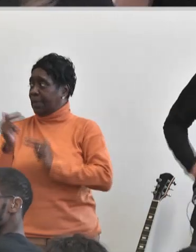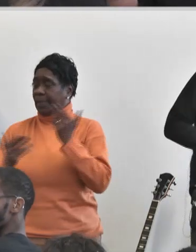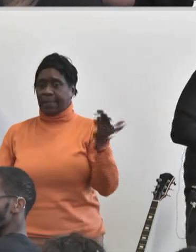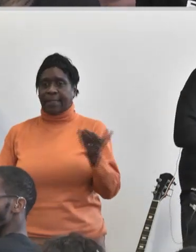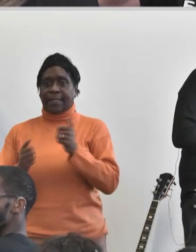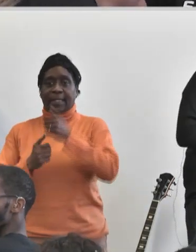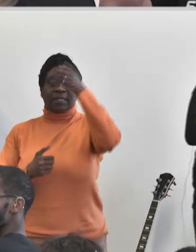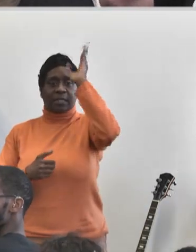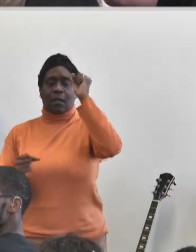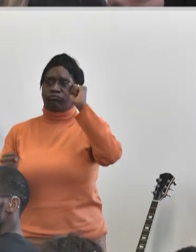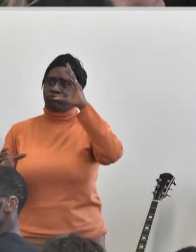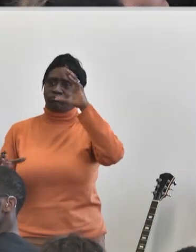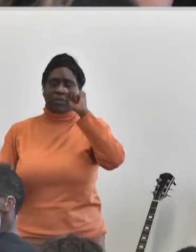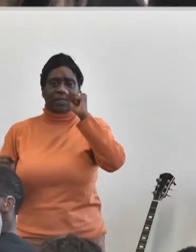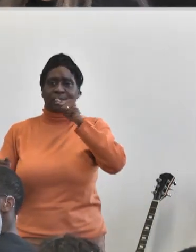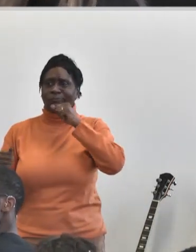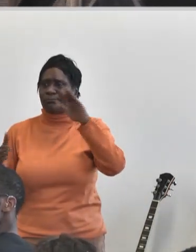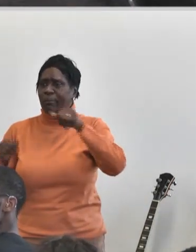It's God's incredible provision.